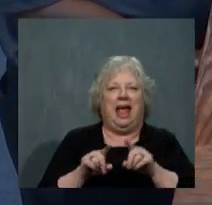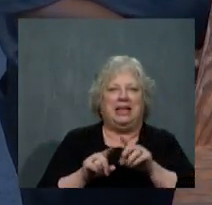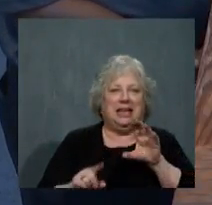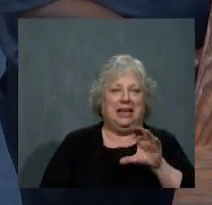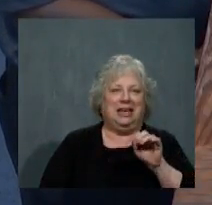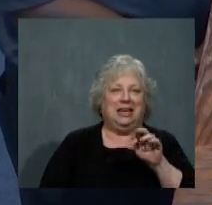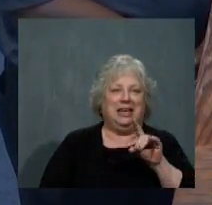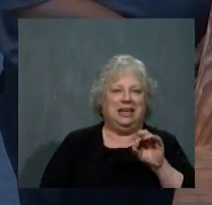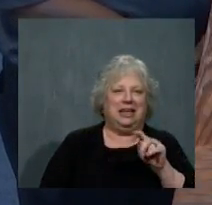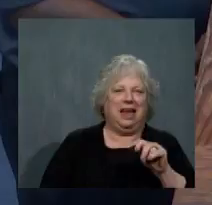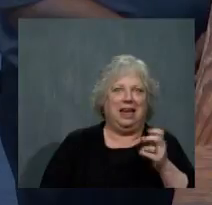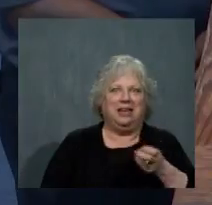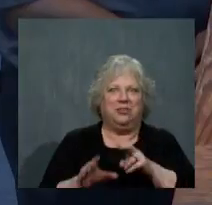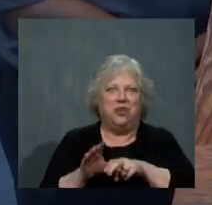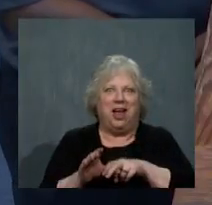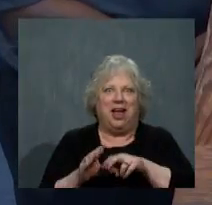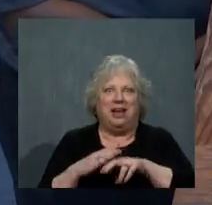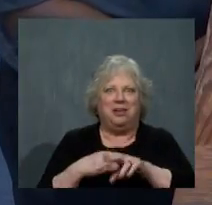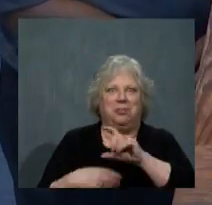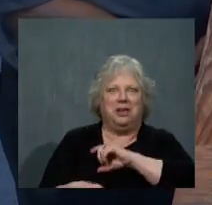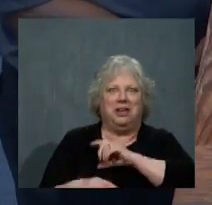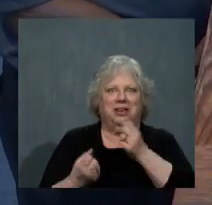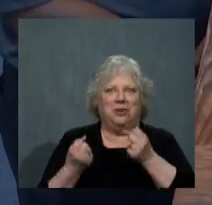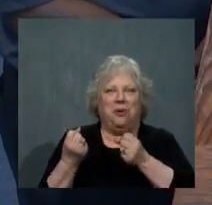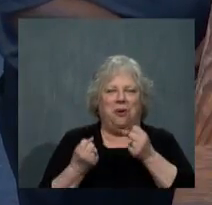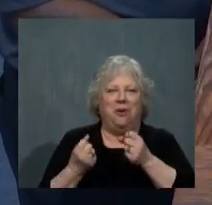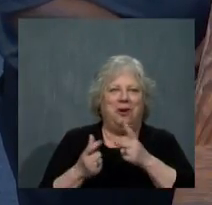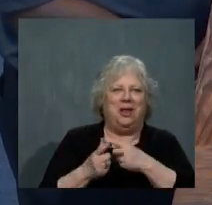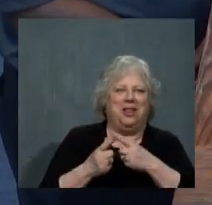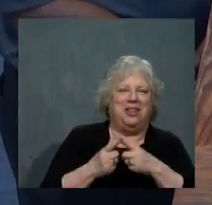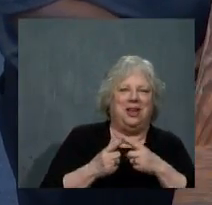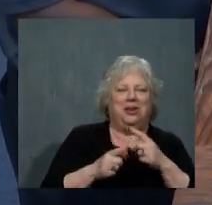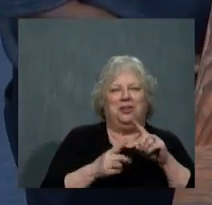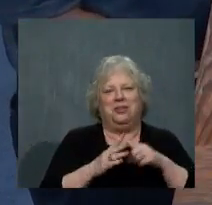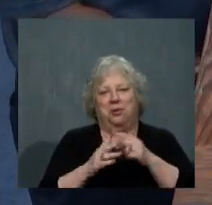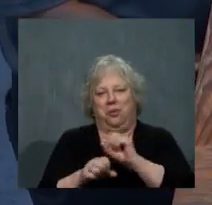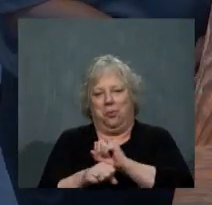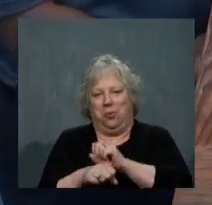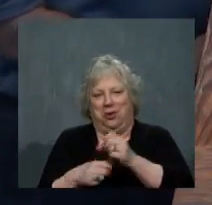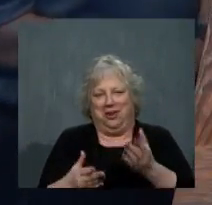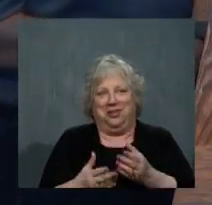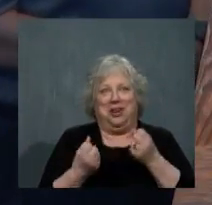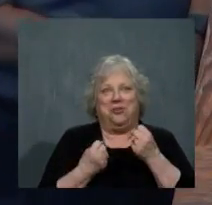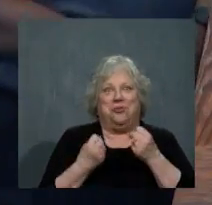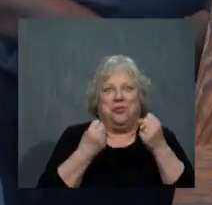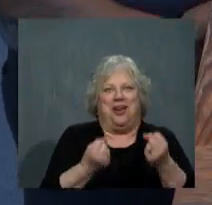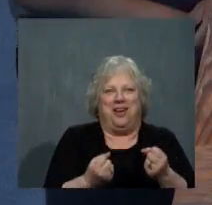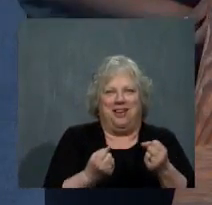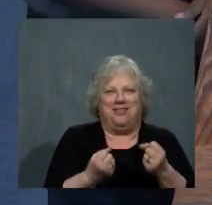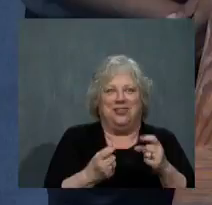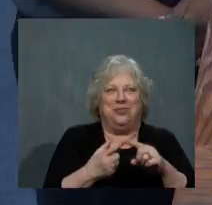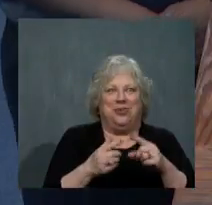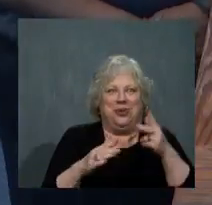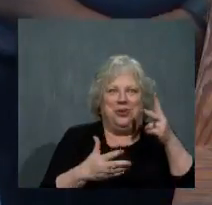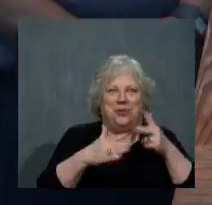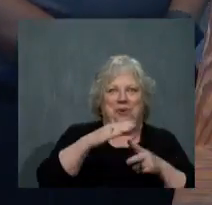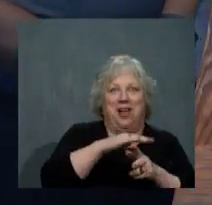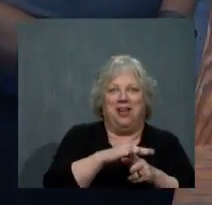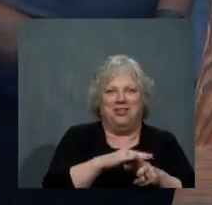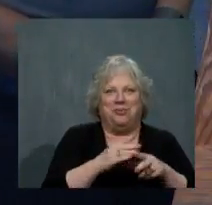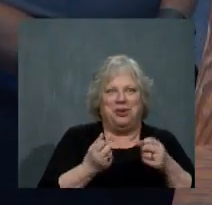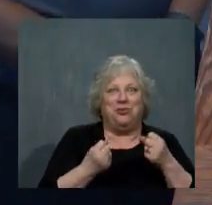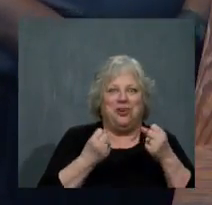car. And then when he first came to work, he got to drive a police car, even if it was just to the garage.